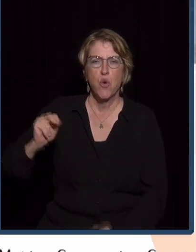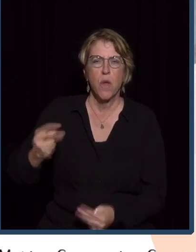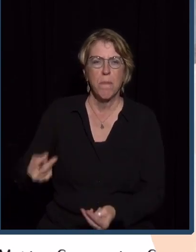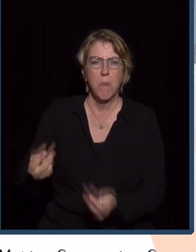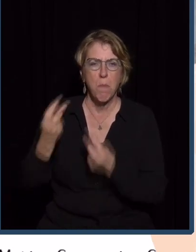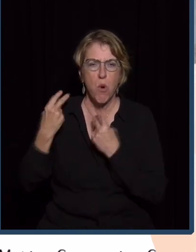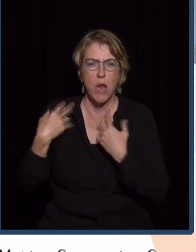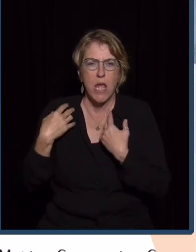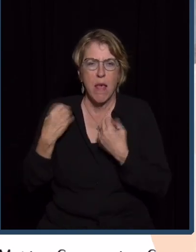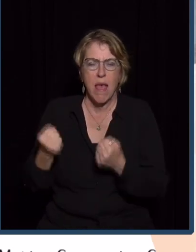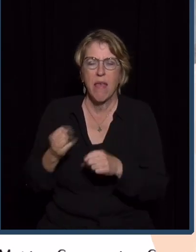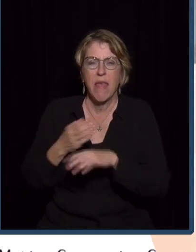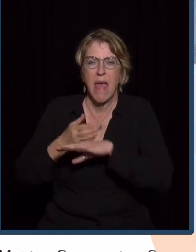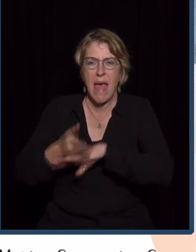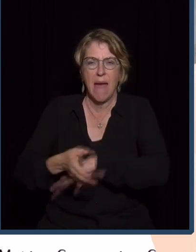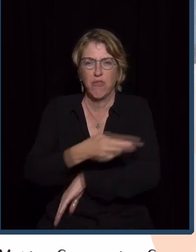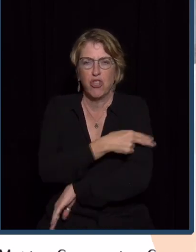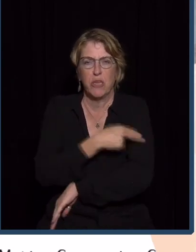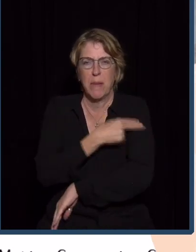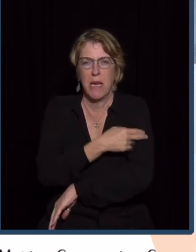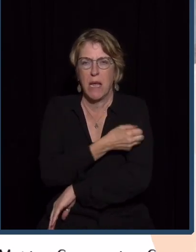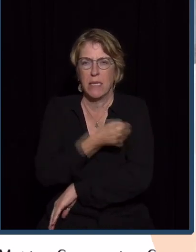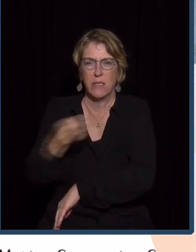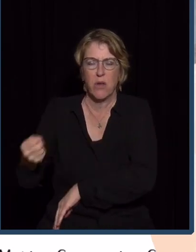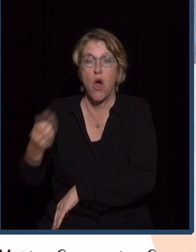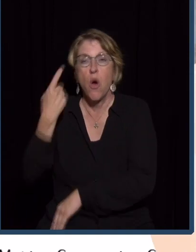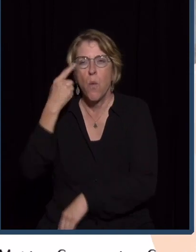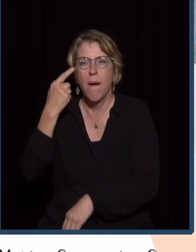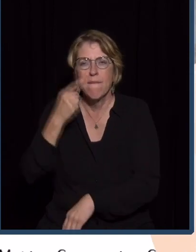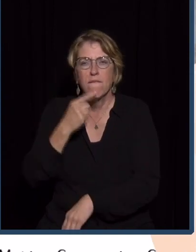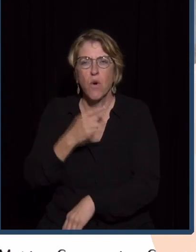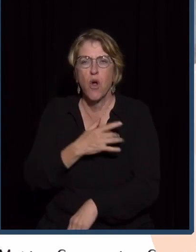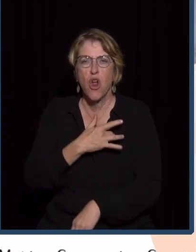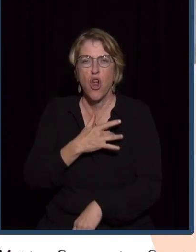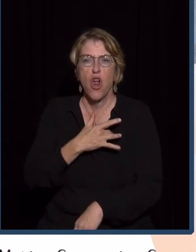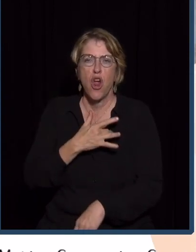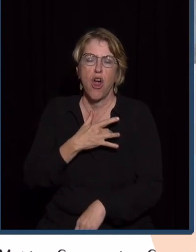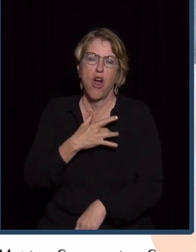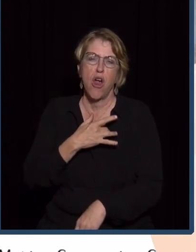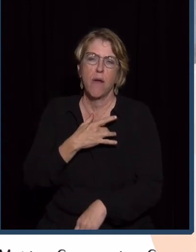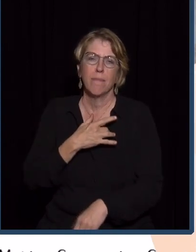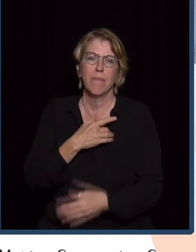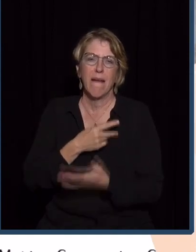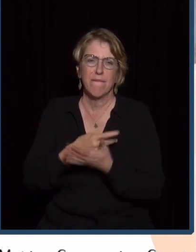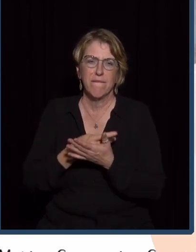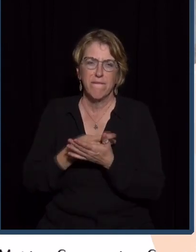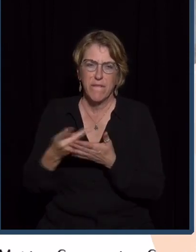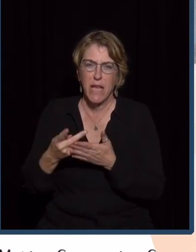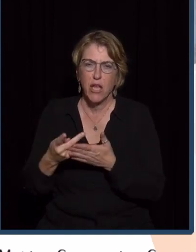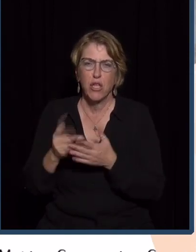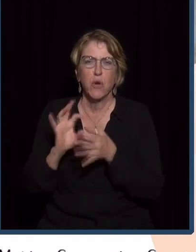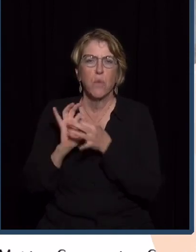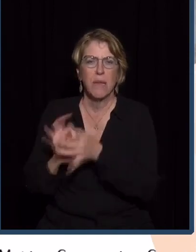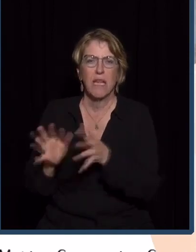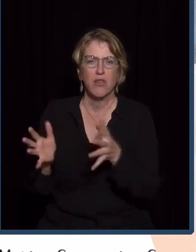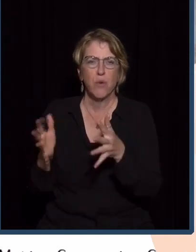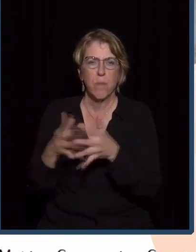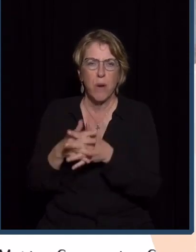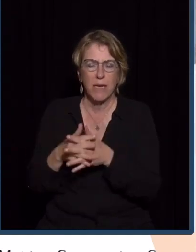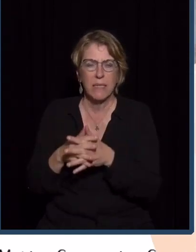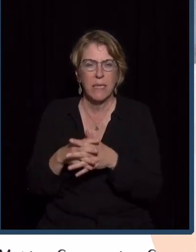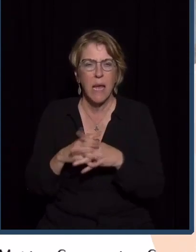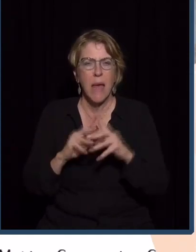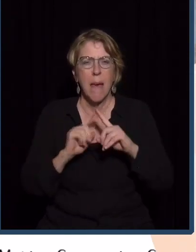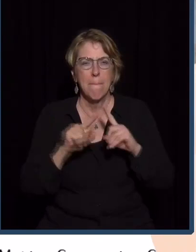after she'd been hospitalized for congestive heart failure secondary to her pregnancy. Community paramedics at North Memorial Health